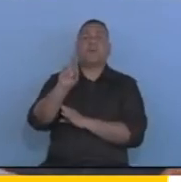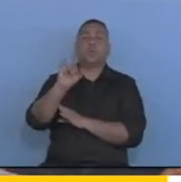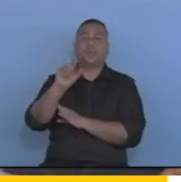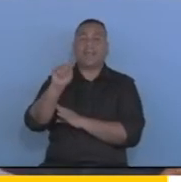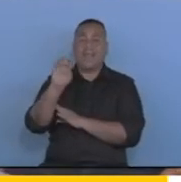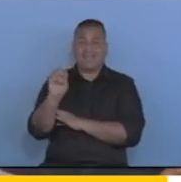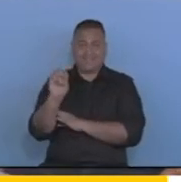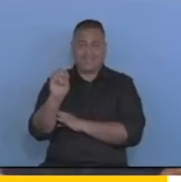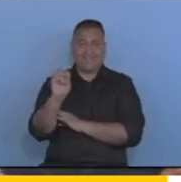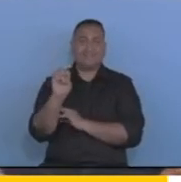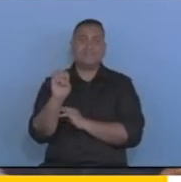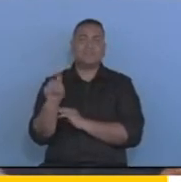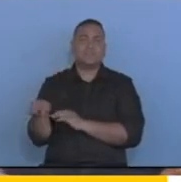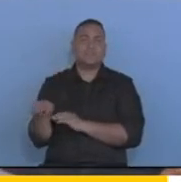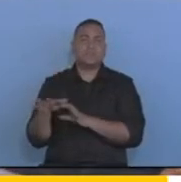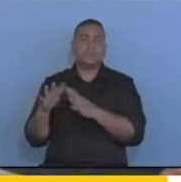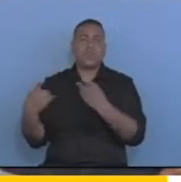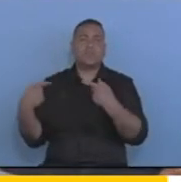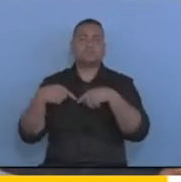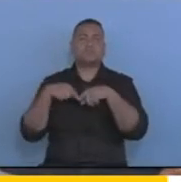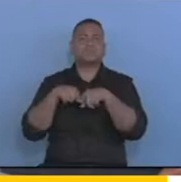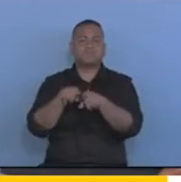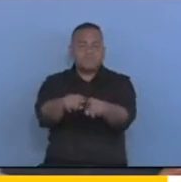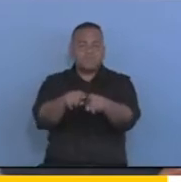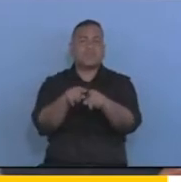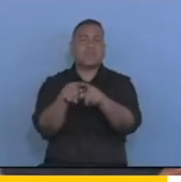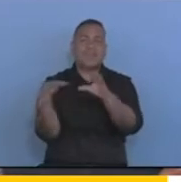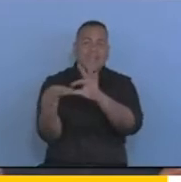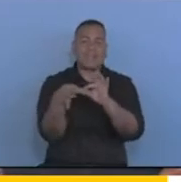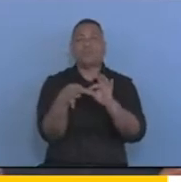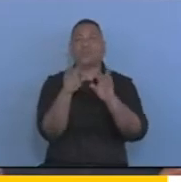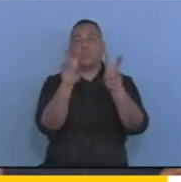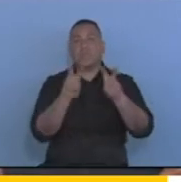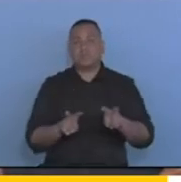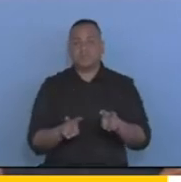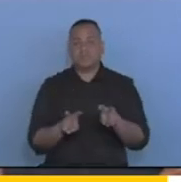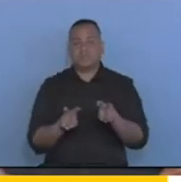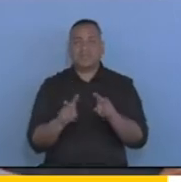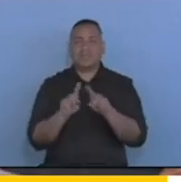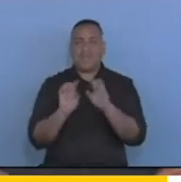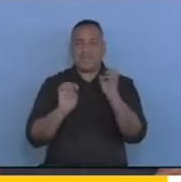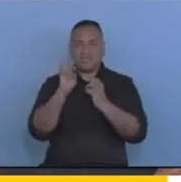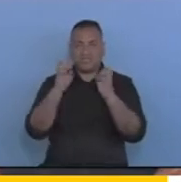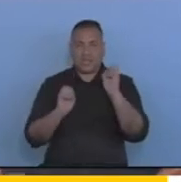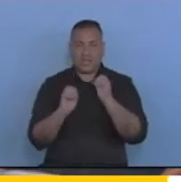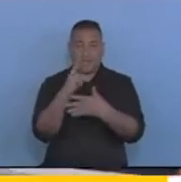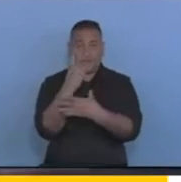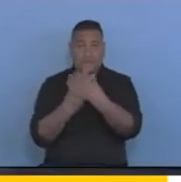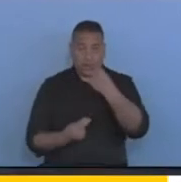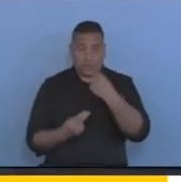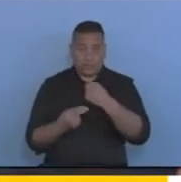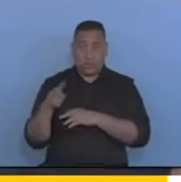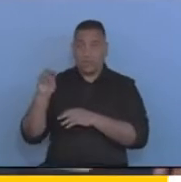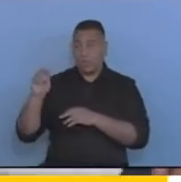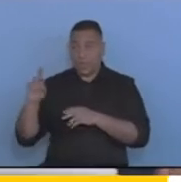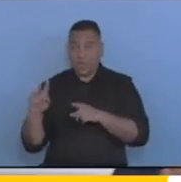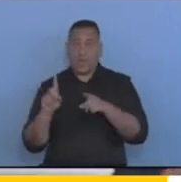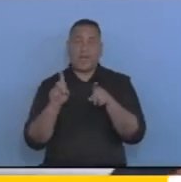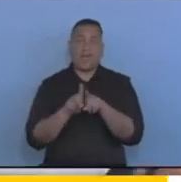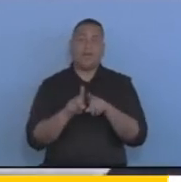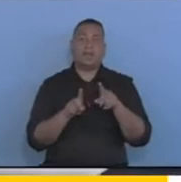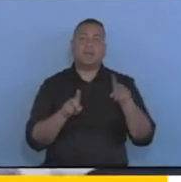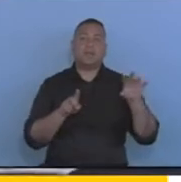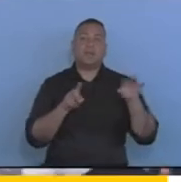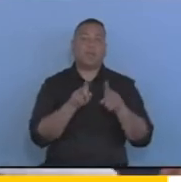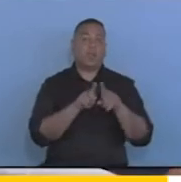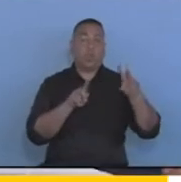will combine across Wingfield and Belhar campus. Oh, wow. You see, Rhoda, I knew that. I knew